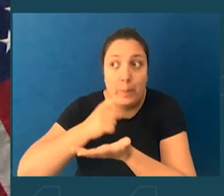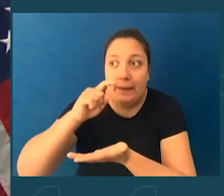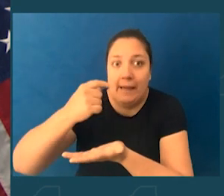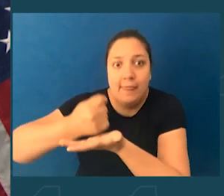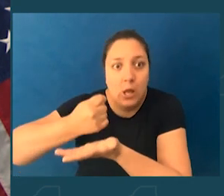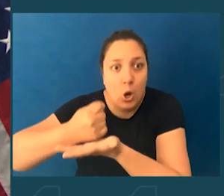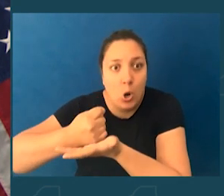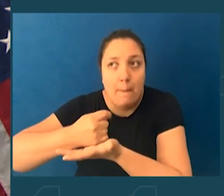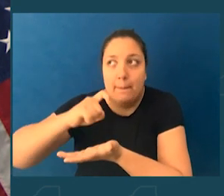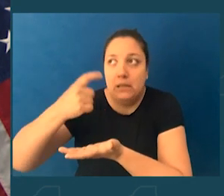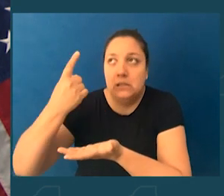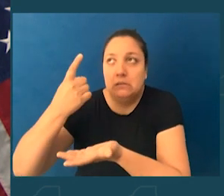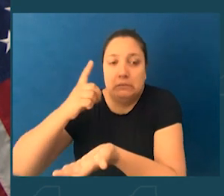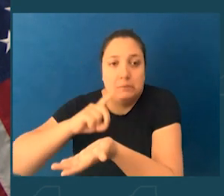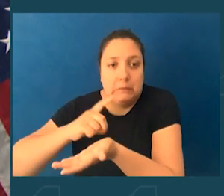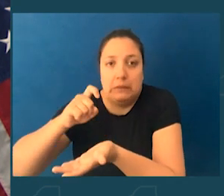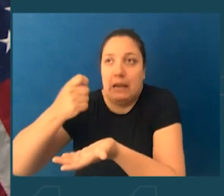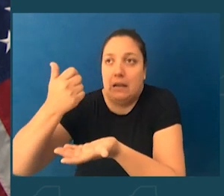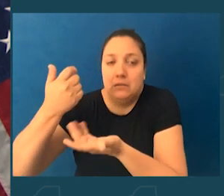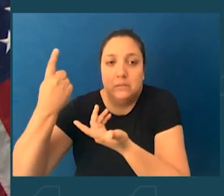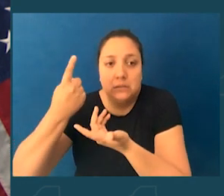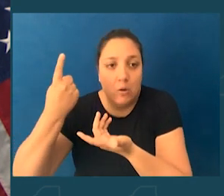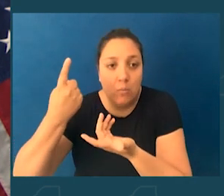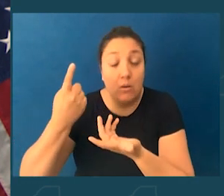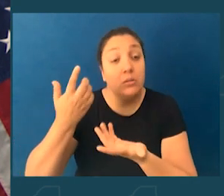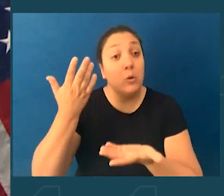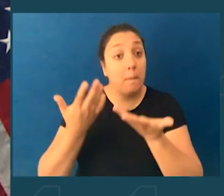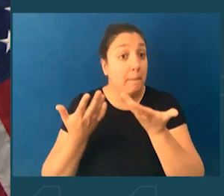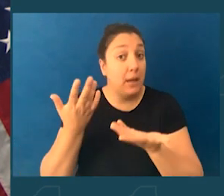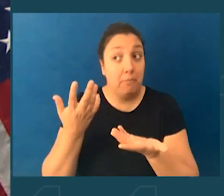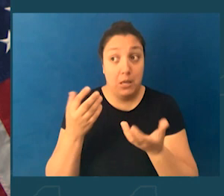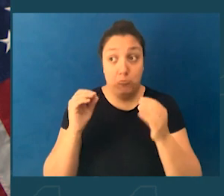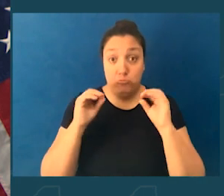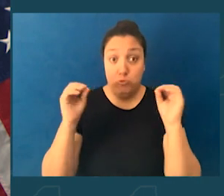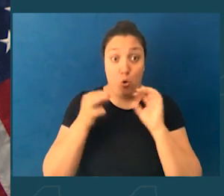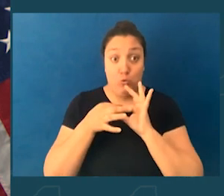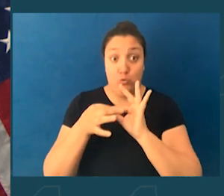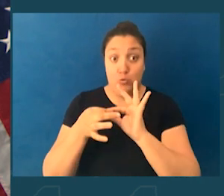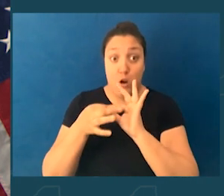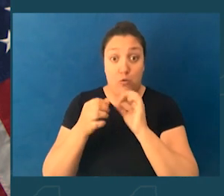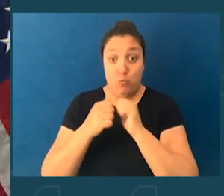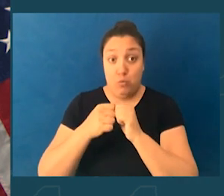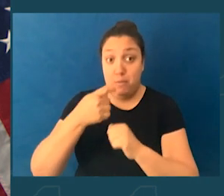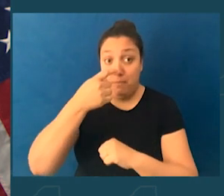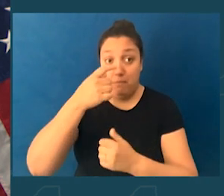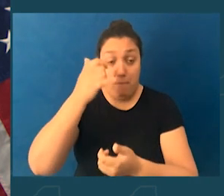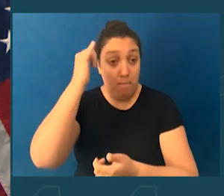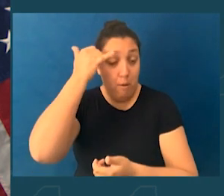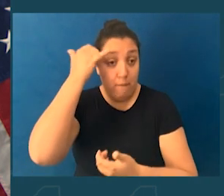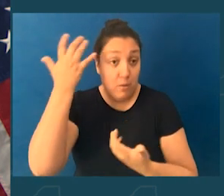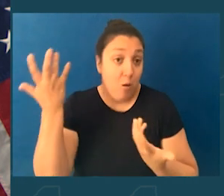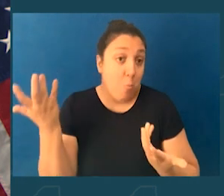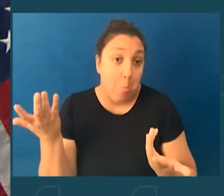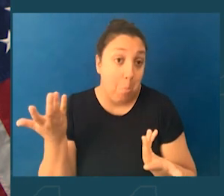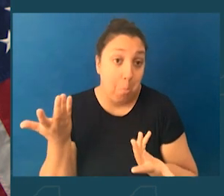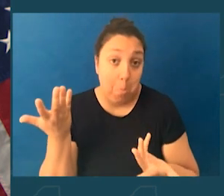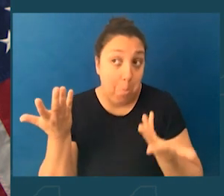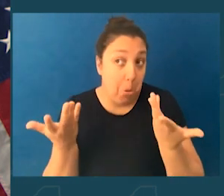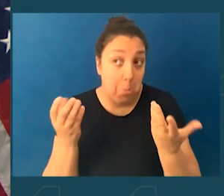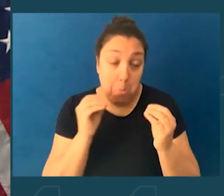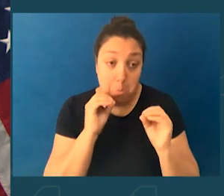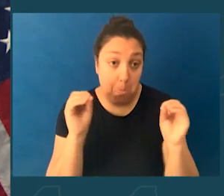who don't have a direct connection to Buffalo and what happened here, we all need help at different times in our lives. And it's